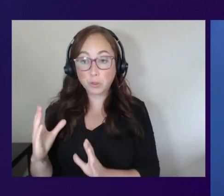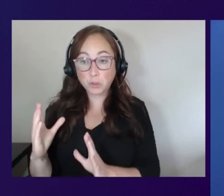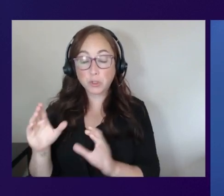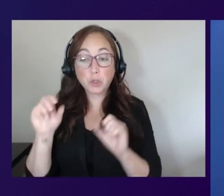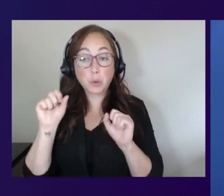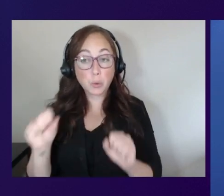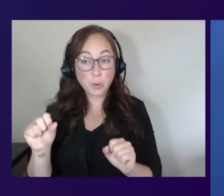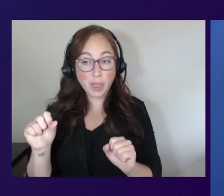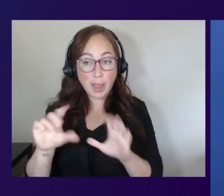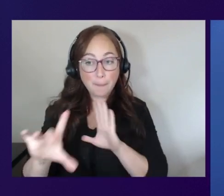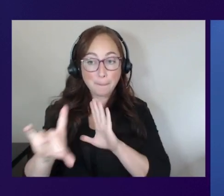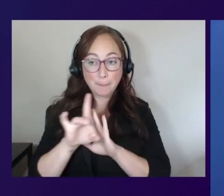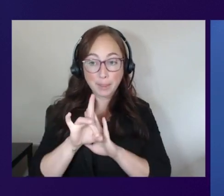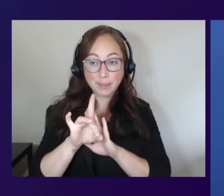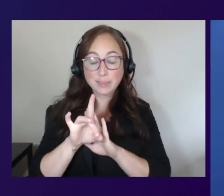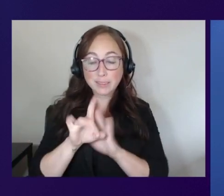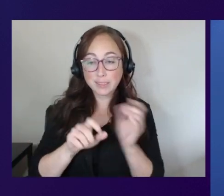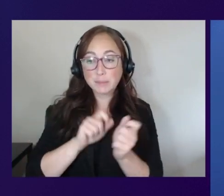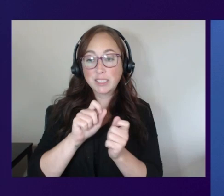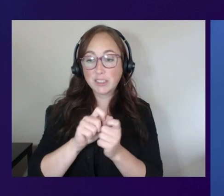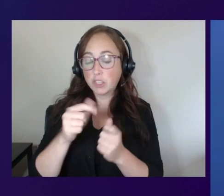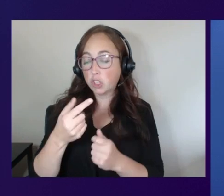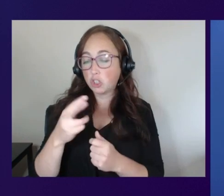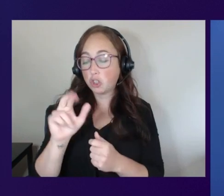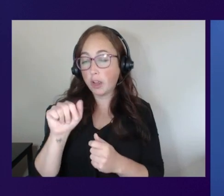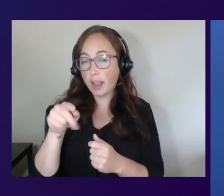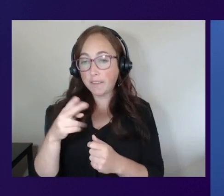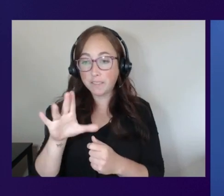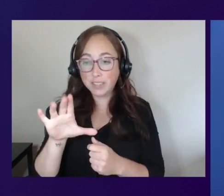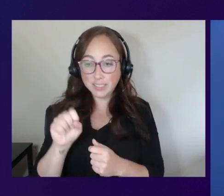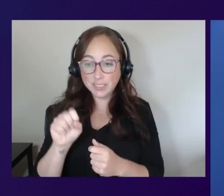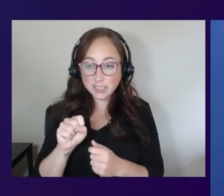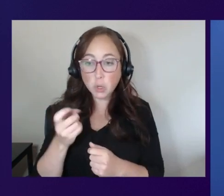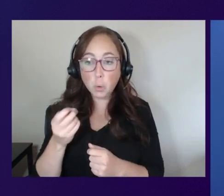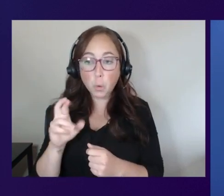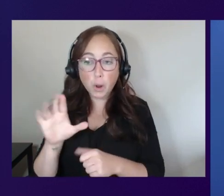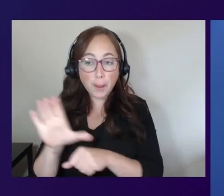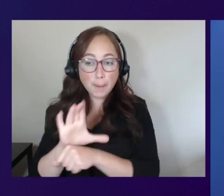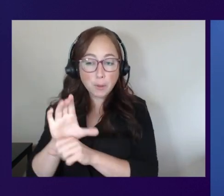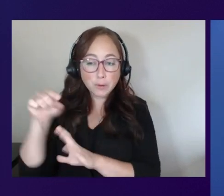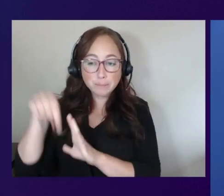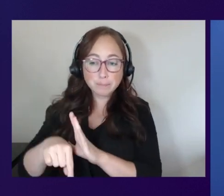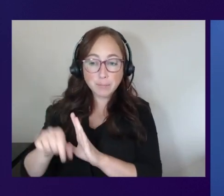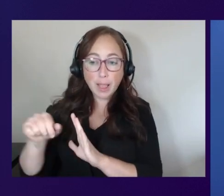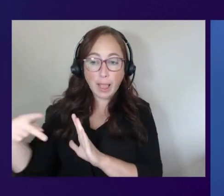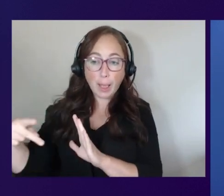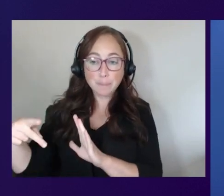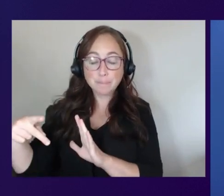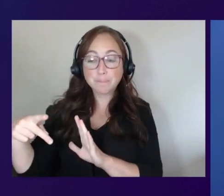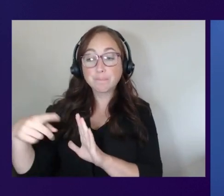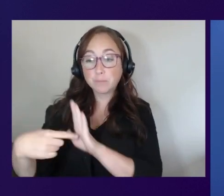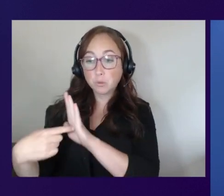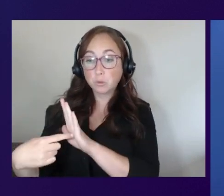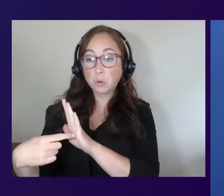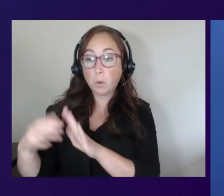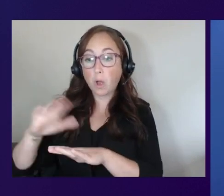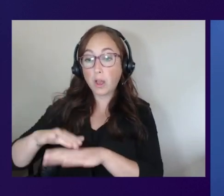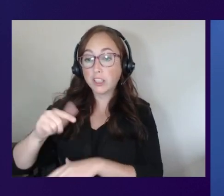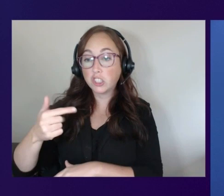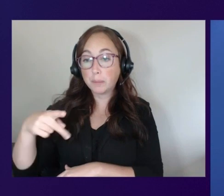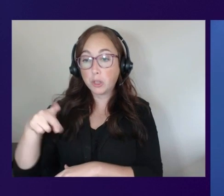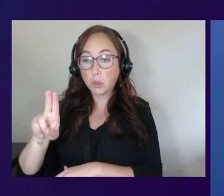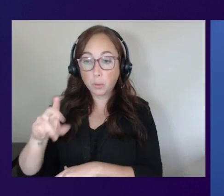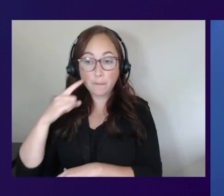stream graphics or compute intensive application on the GPU enabled instances to your